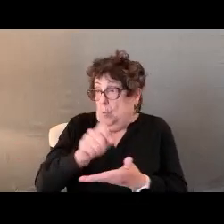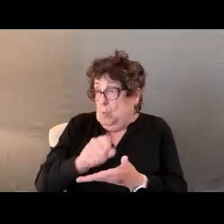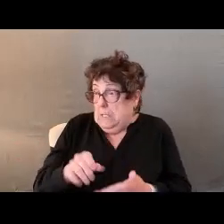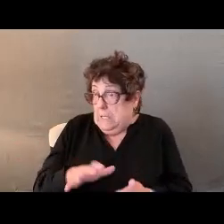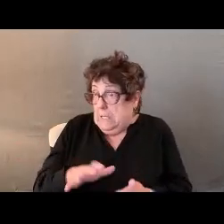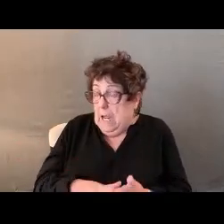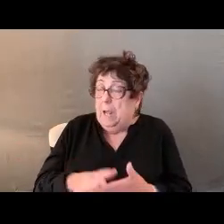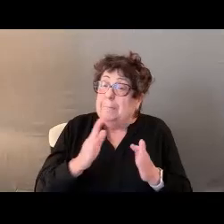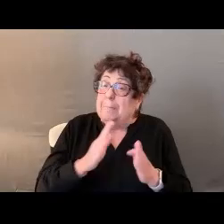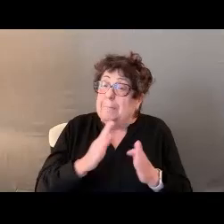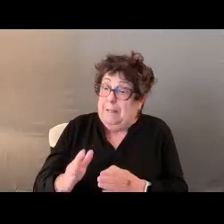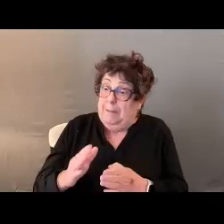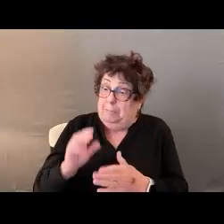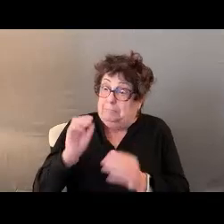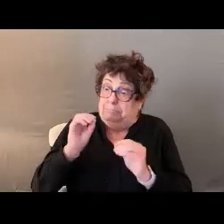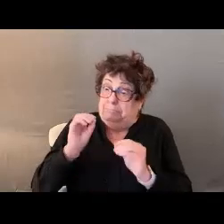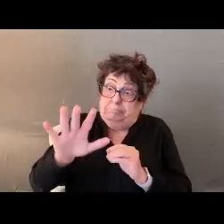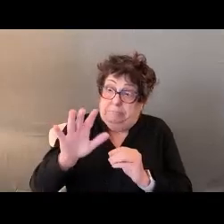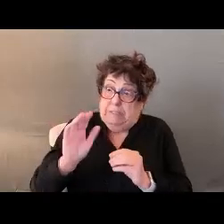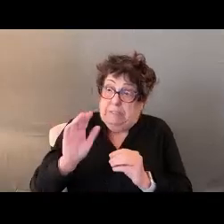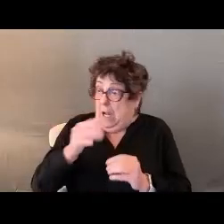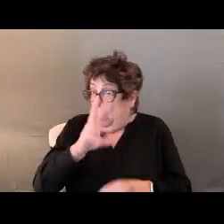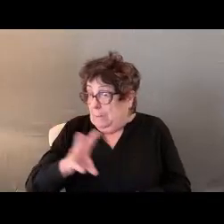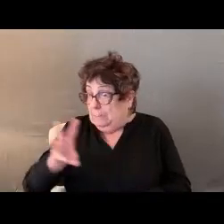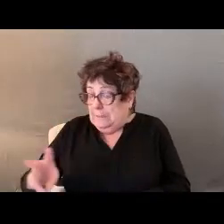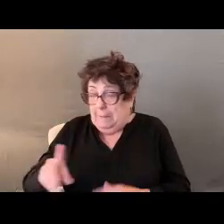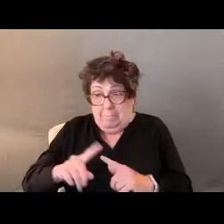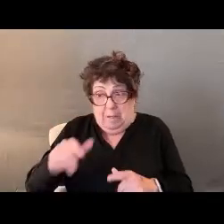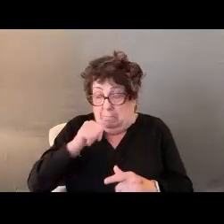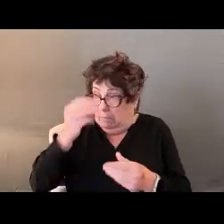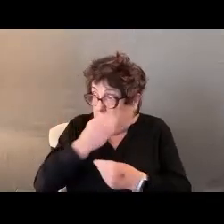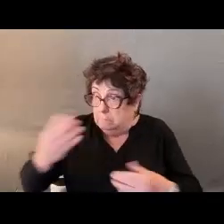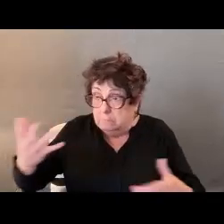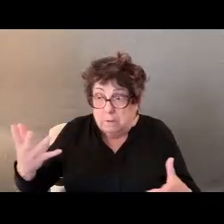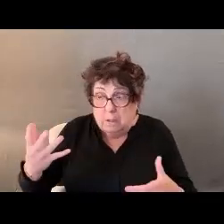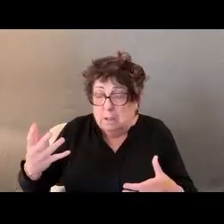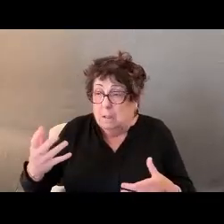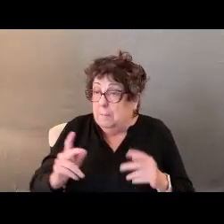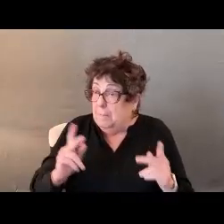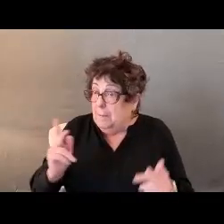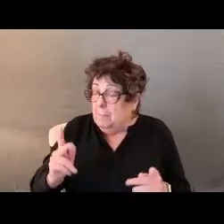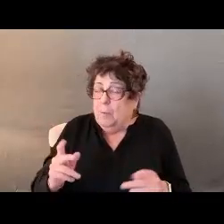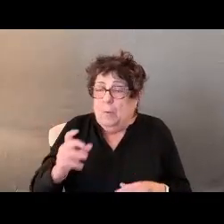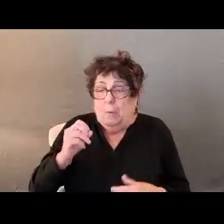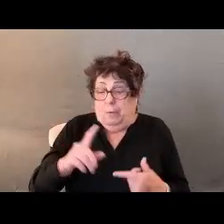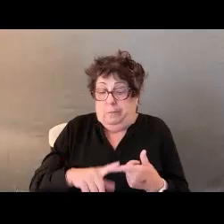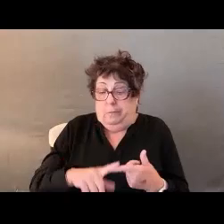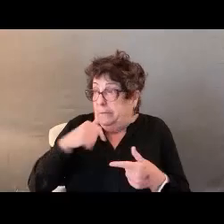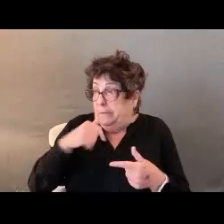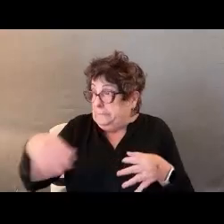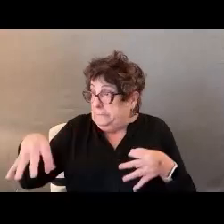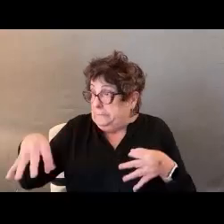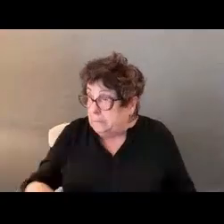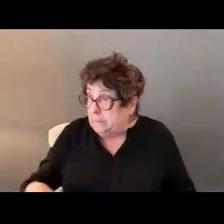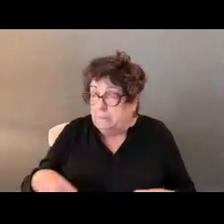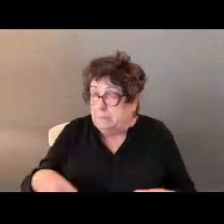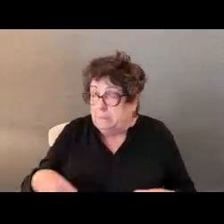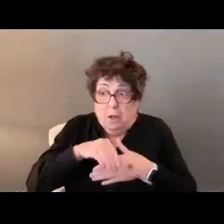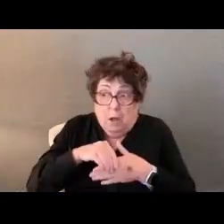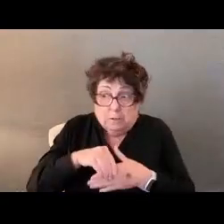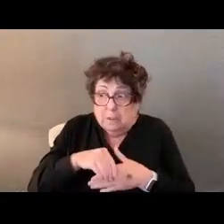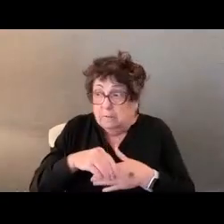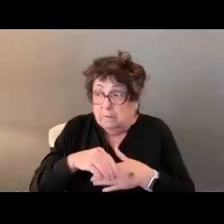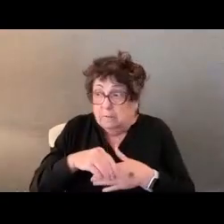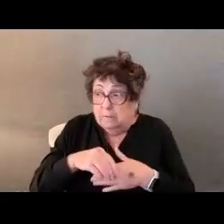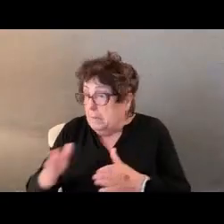but if we don't tell people about it, if we don't explain the content of the plan and what's everybody's responsibilities and what you're saying,